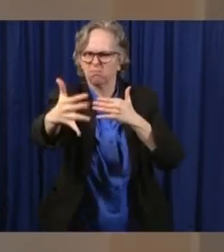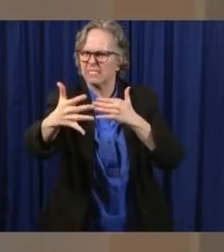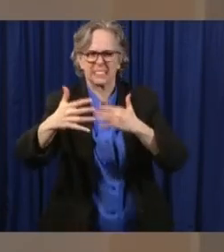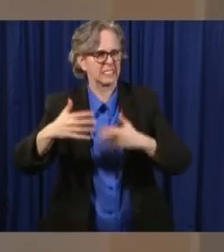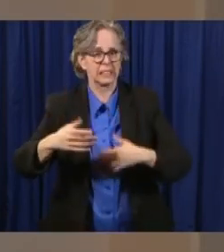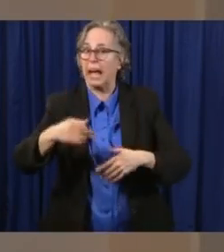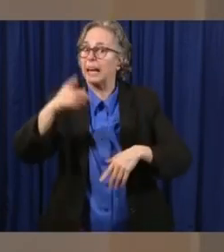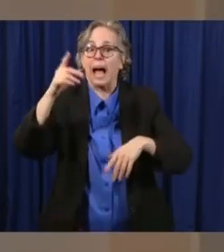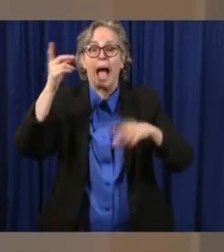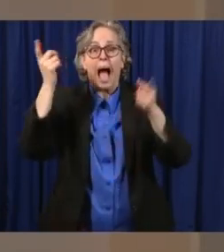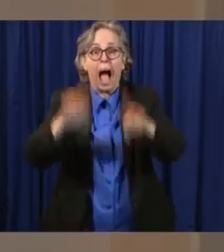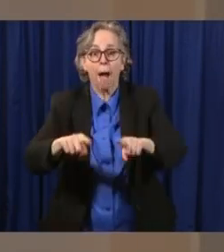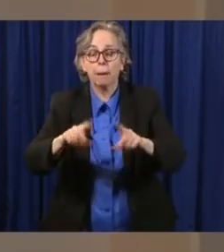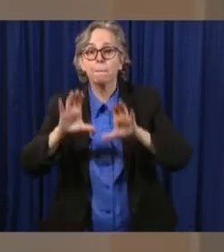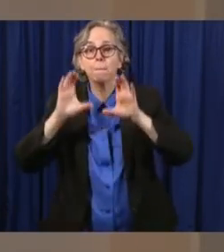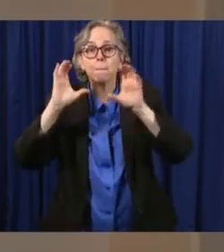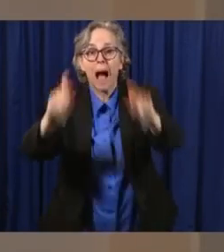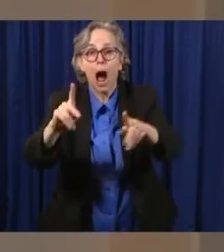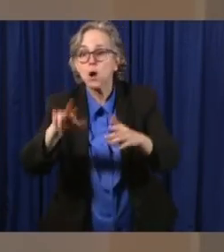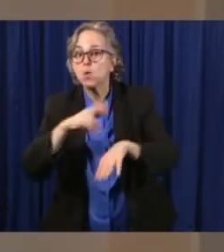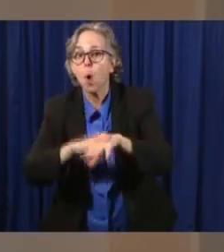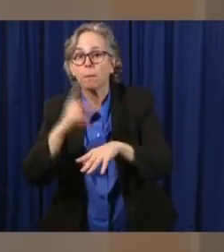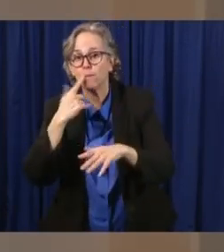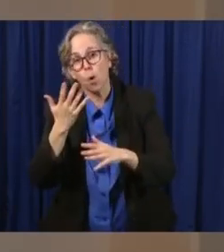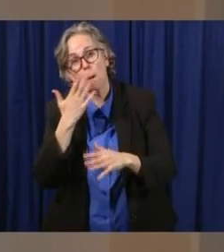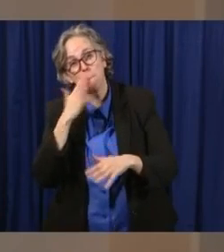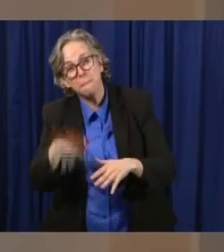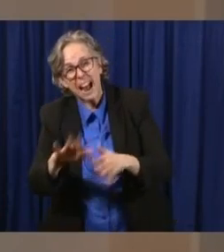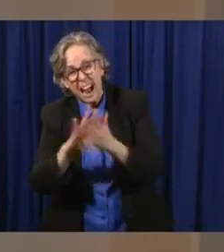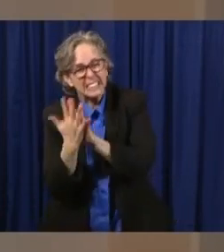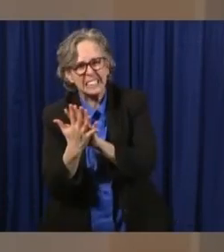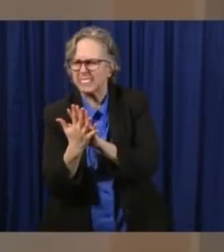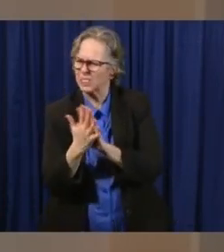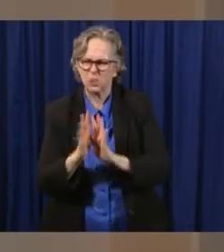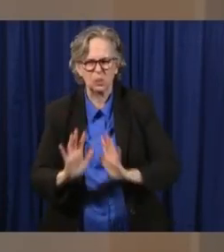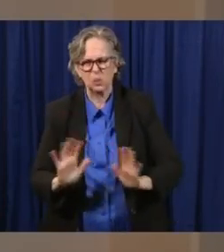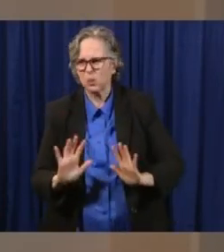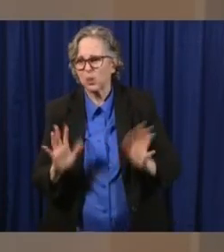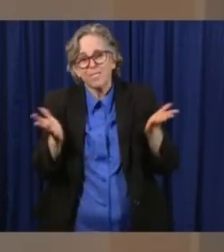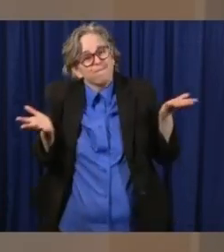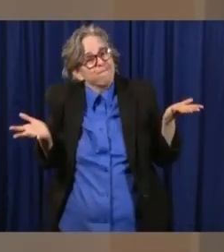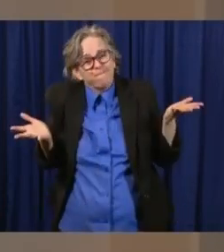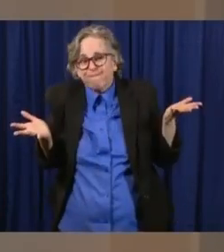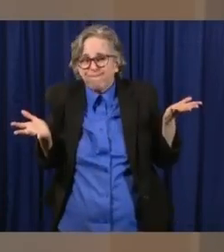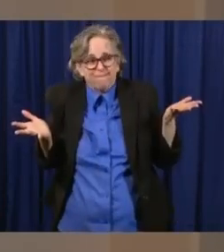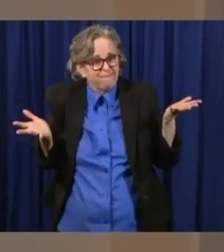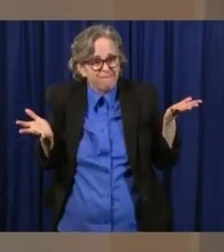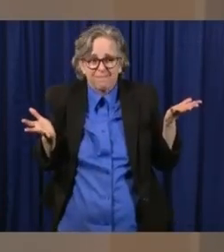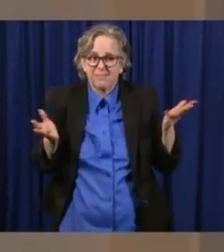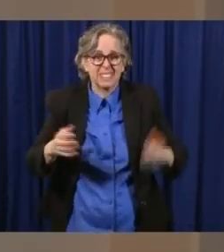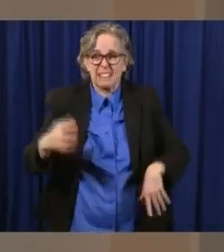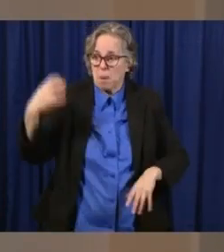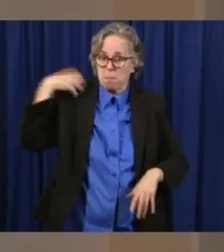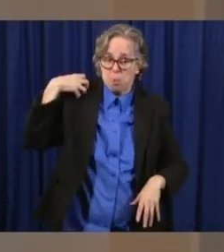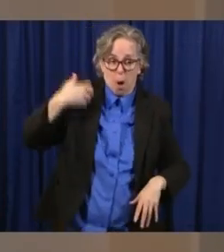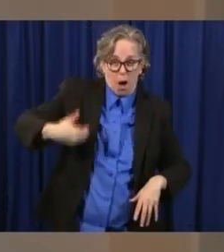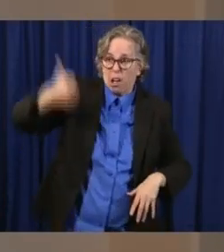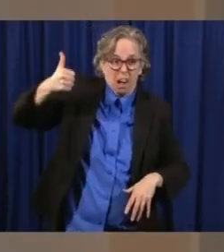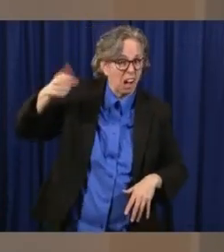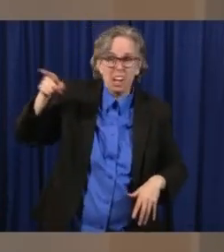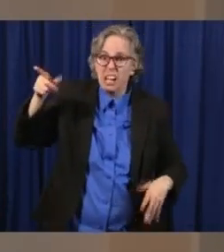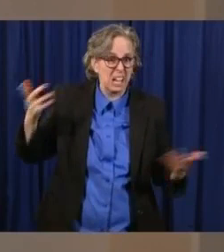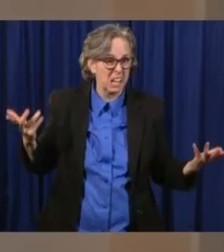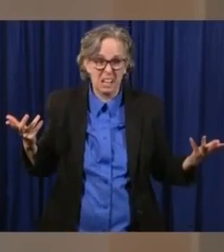have shown, how difficult that is. So if you think about this as an employer, that's your workspace configuration and common